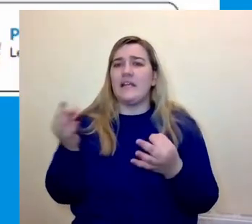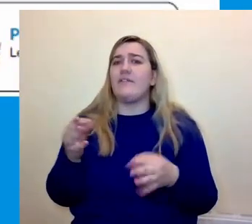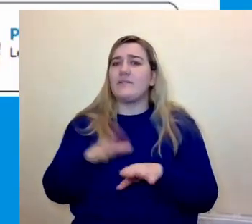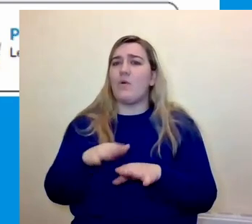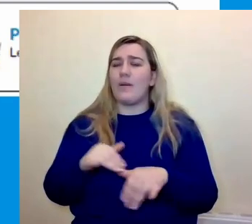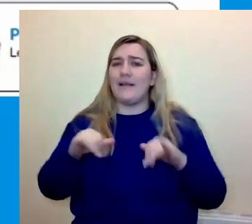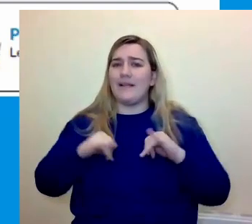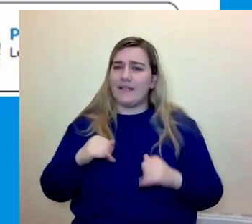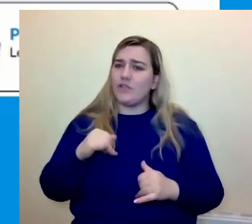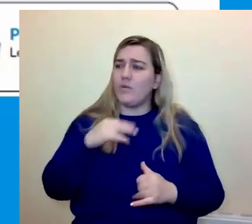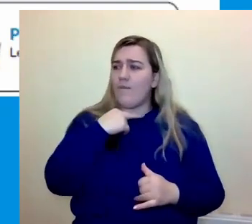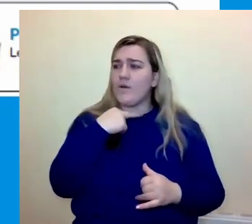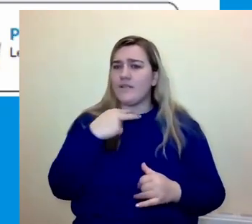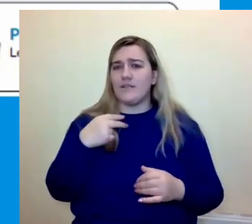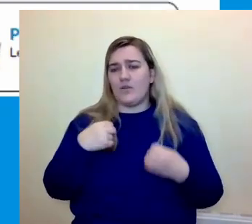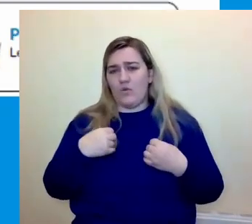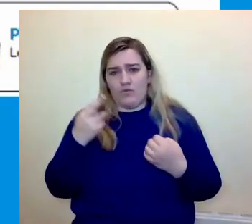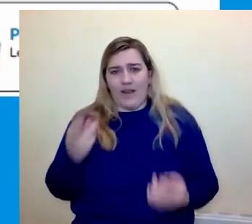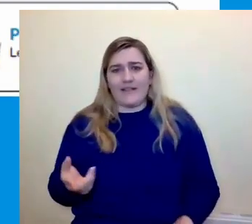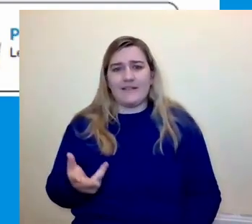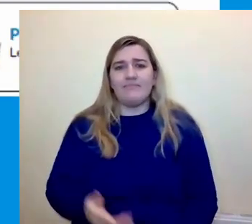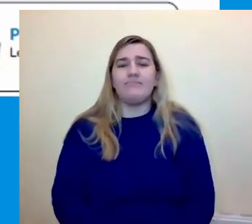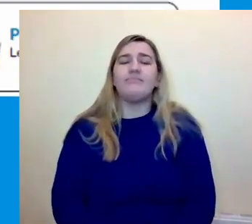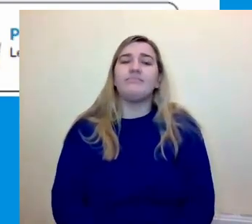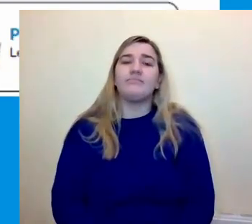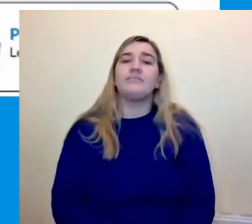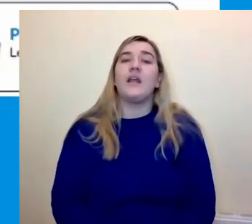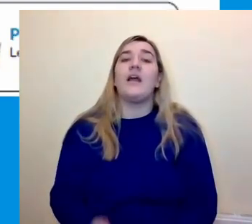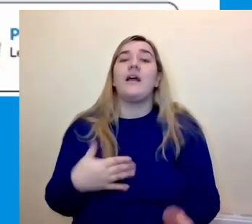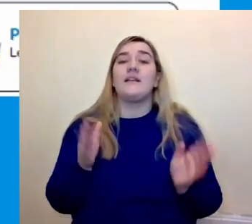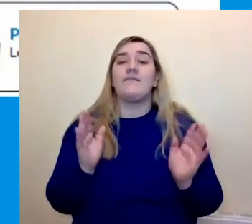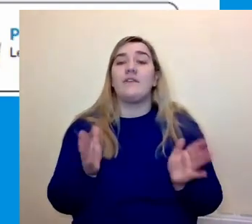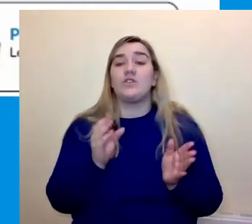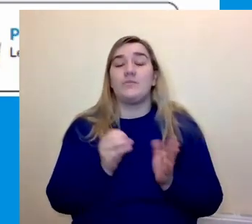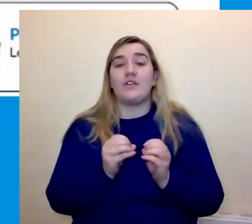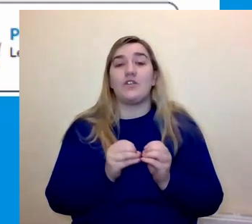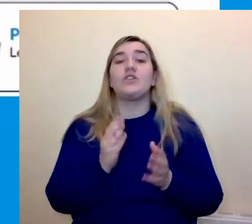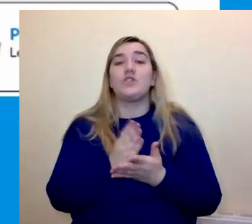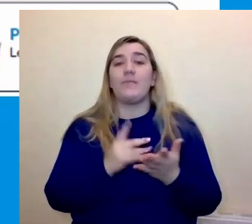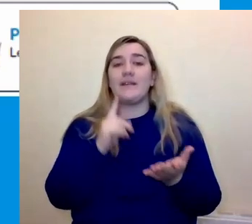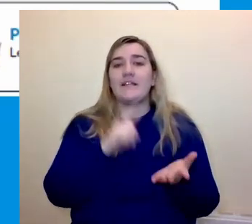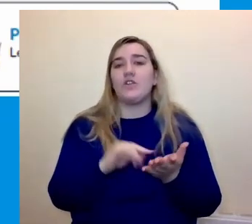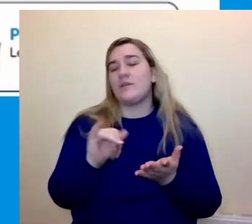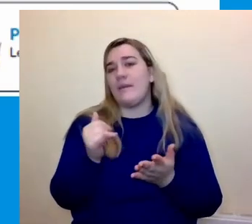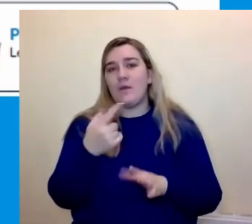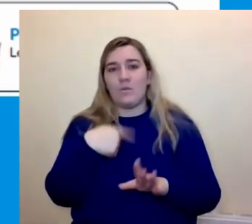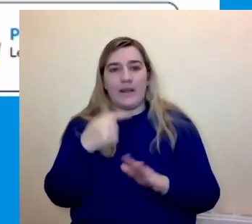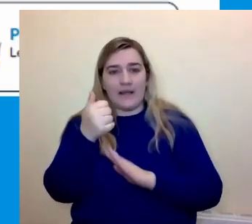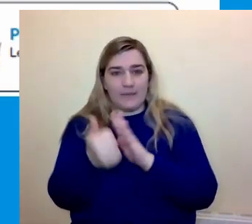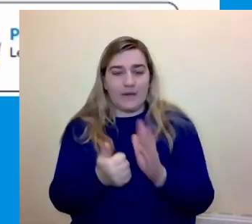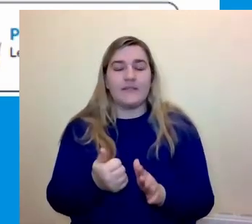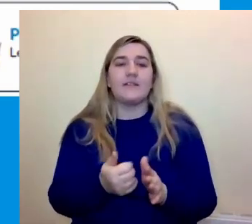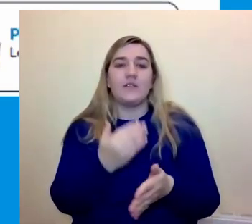Next, we looked at, as I mentioned, some of the decisions that we might encounter. So some of